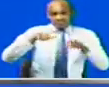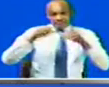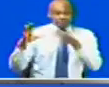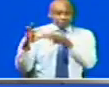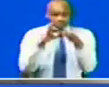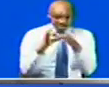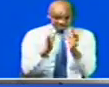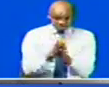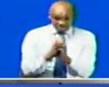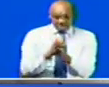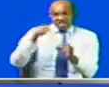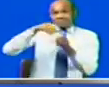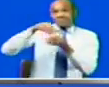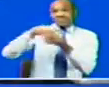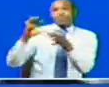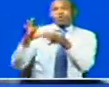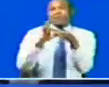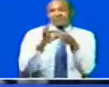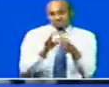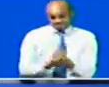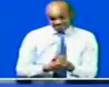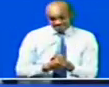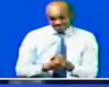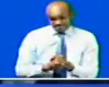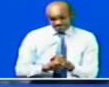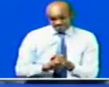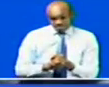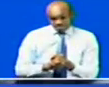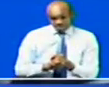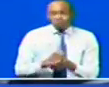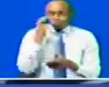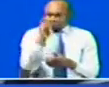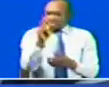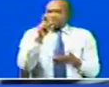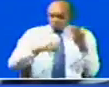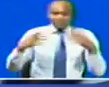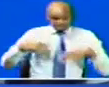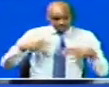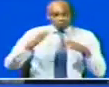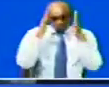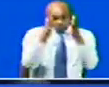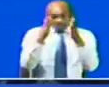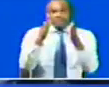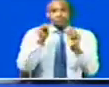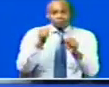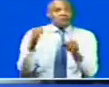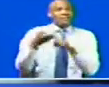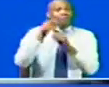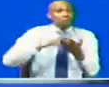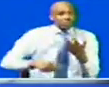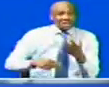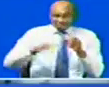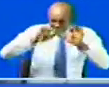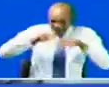Cooperative and Muki Investment Cooperative. To see what a committed people can do, what a team of